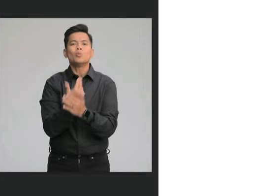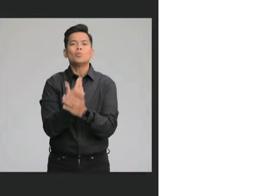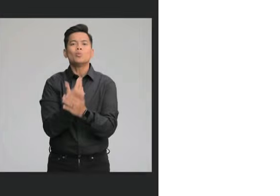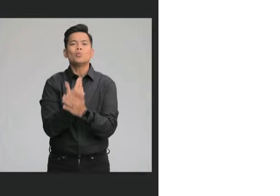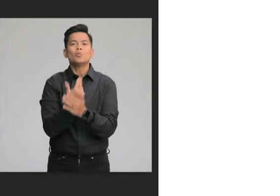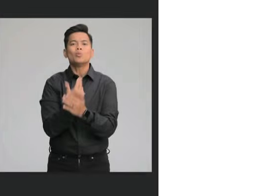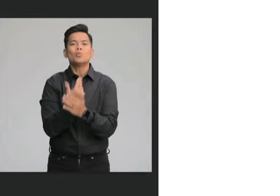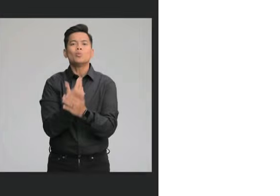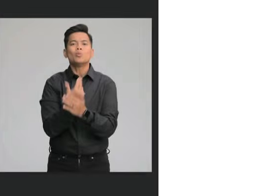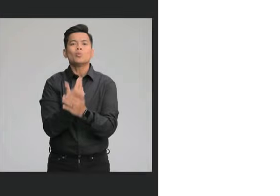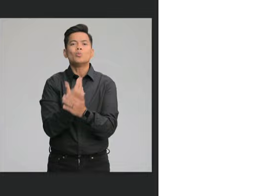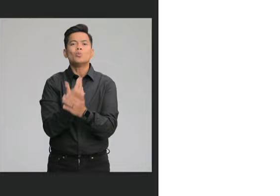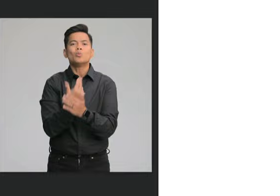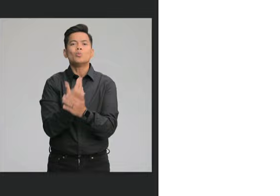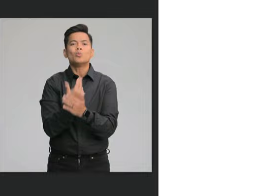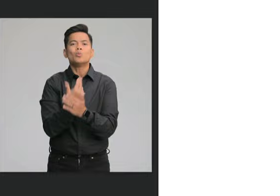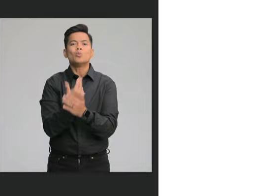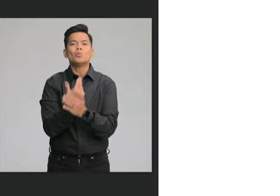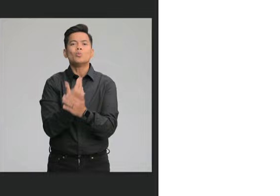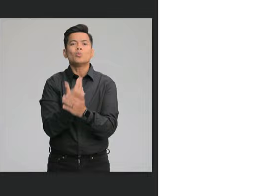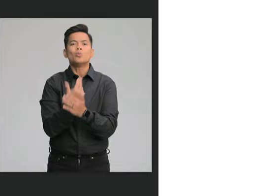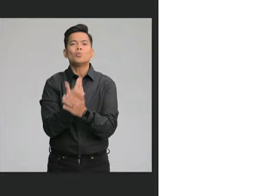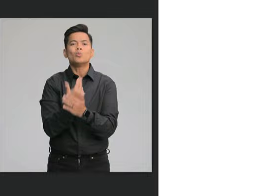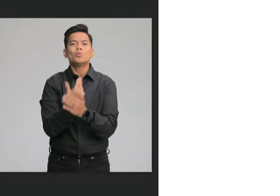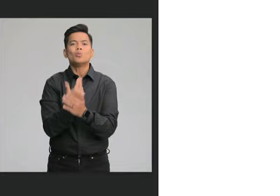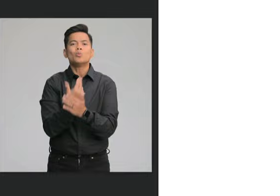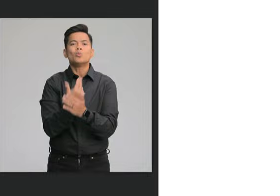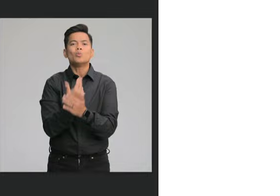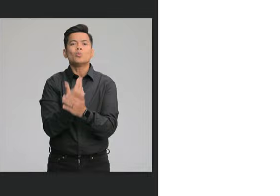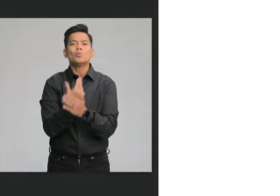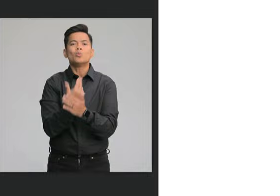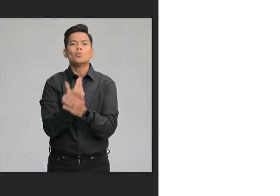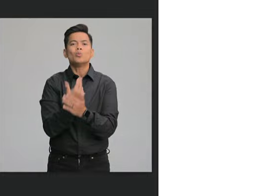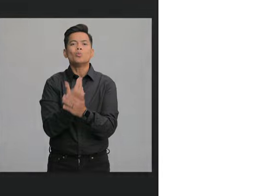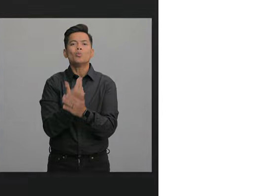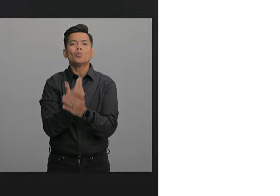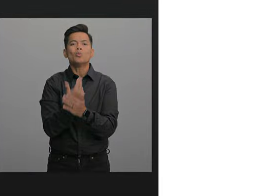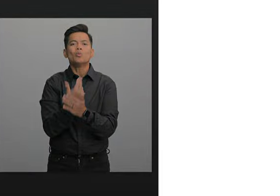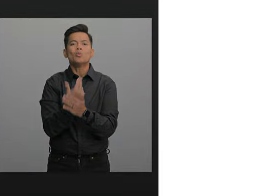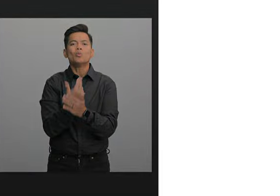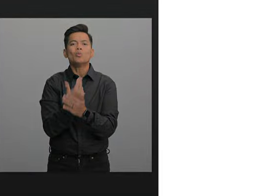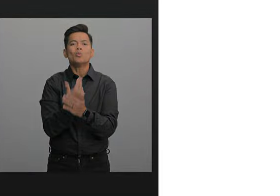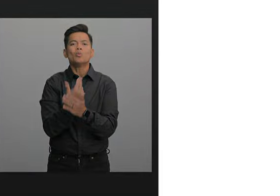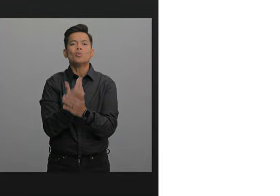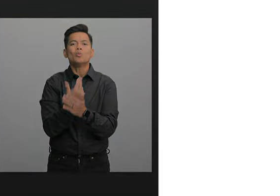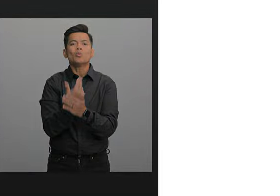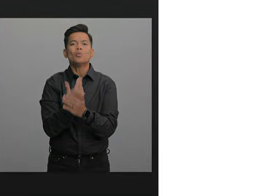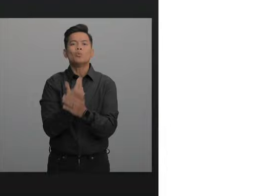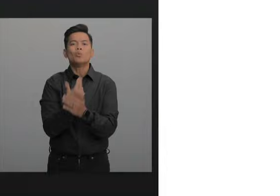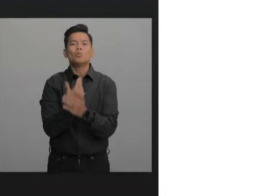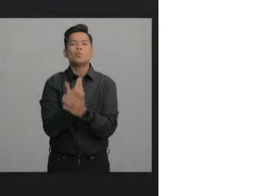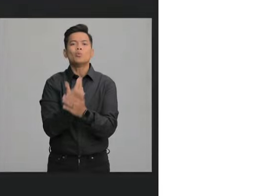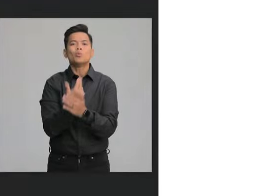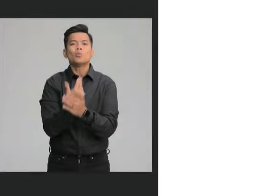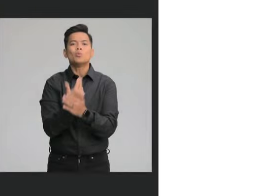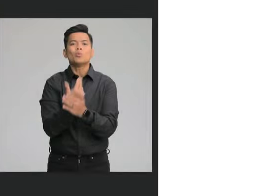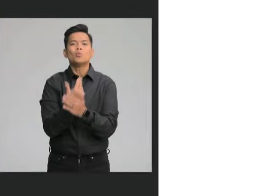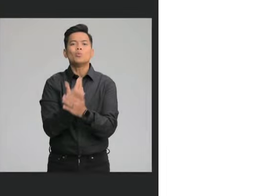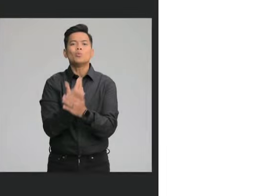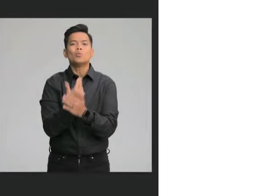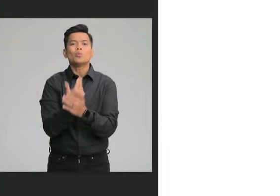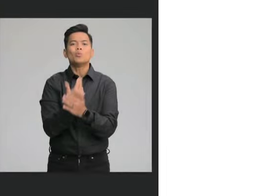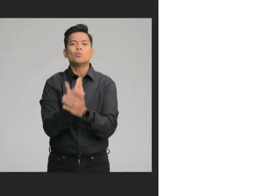it's super, super handy to have that. This having that, pretty awesome. And it's a 2.2 aperture, so you can still do that in low light and get